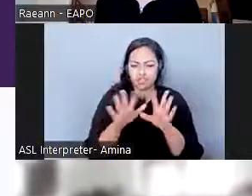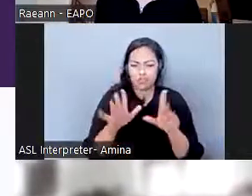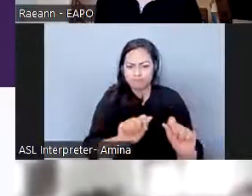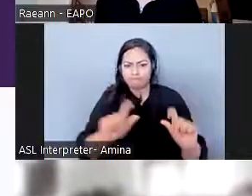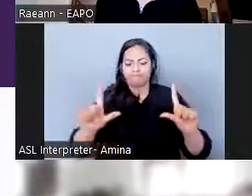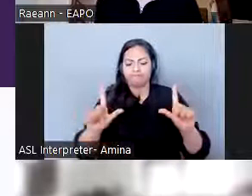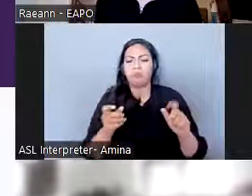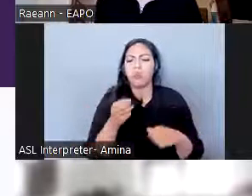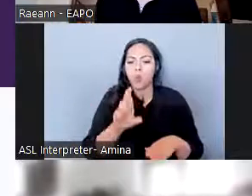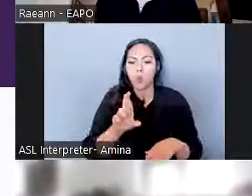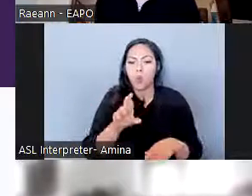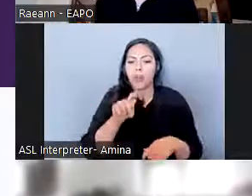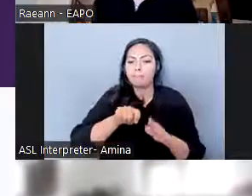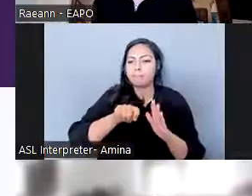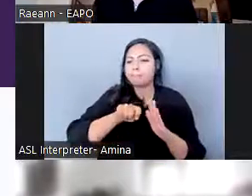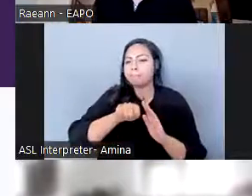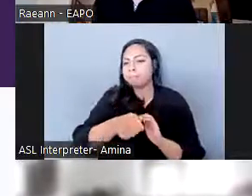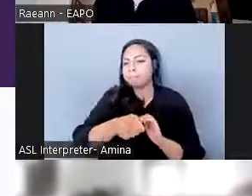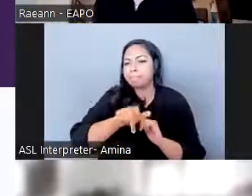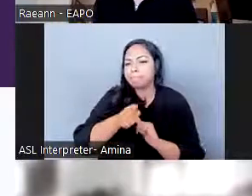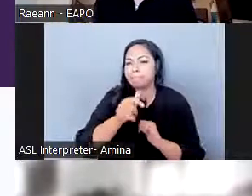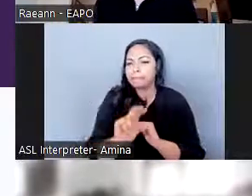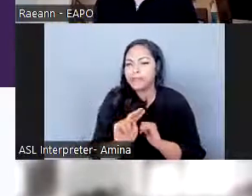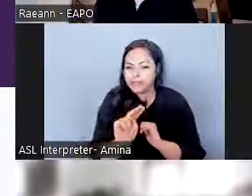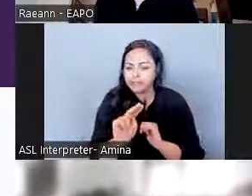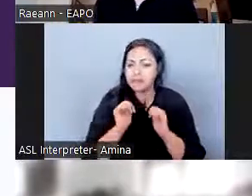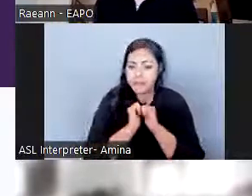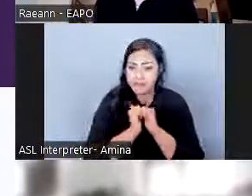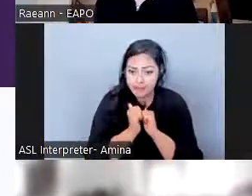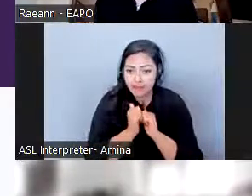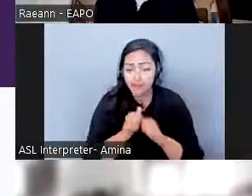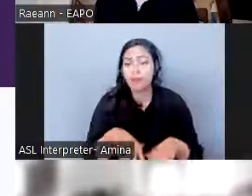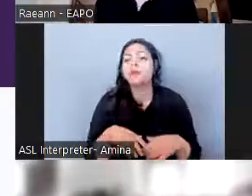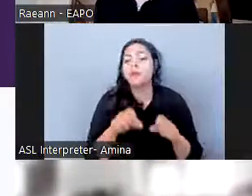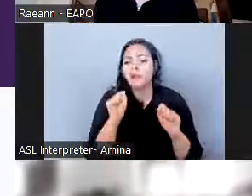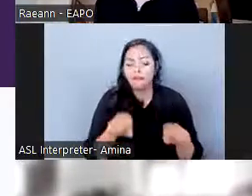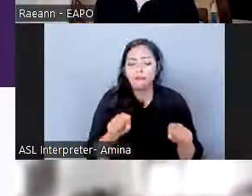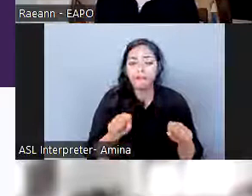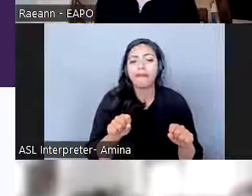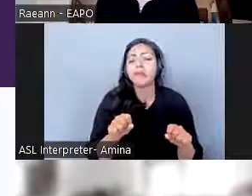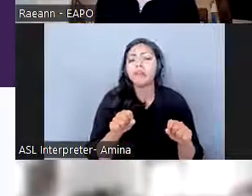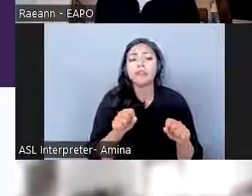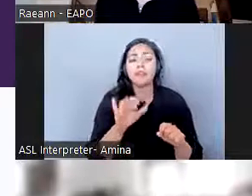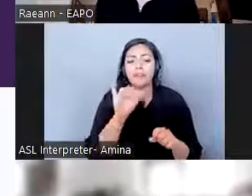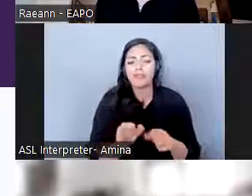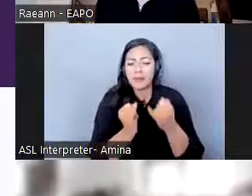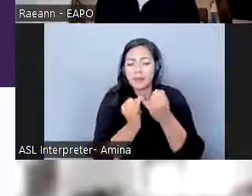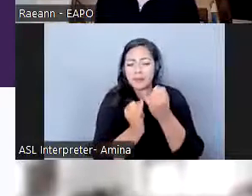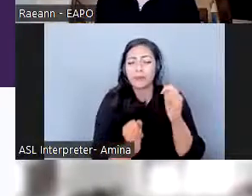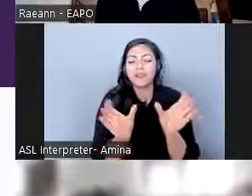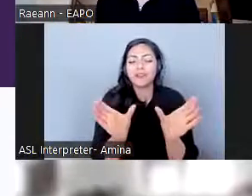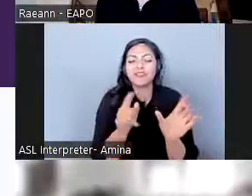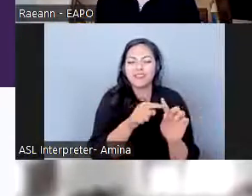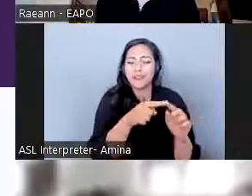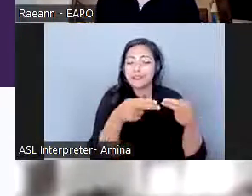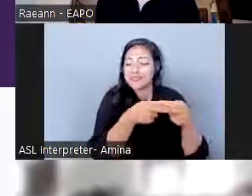you can pull the screen to the side or make the images bigger on your own screen, or change the speaker view to suit